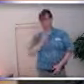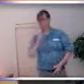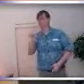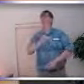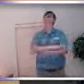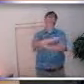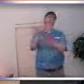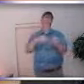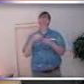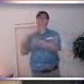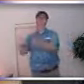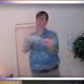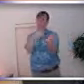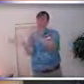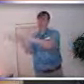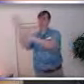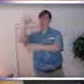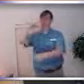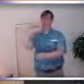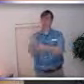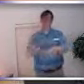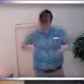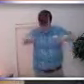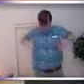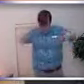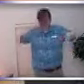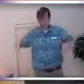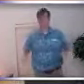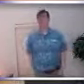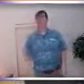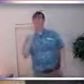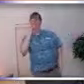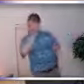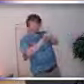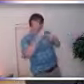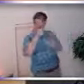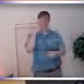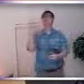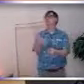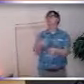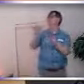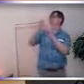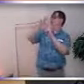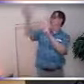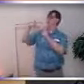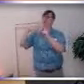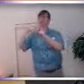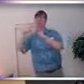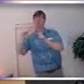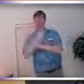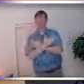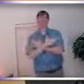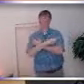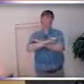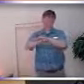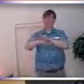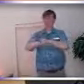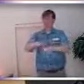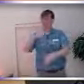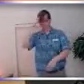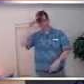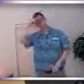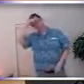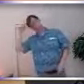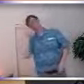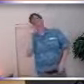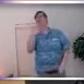they're always reacting out of fear. So do they have a choice to love? Well, not if you forget who